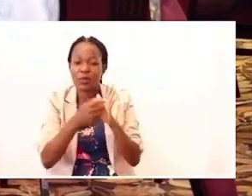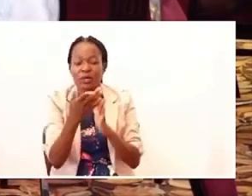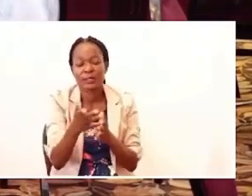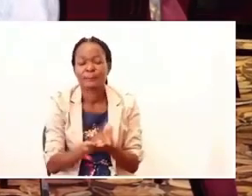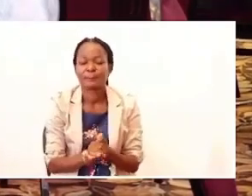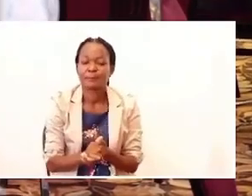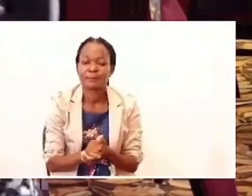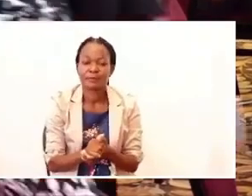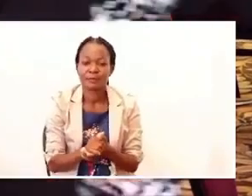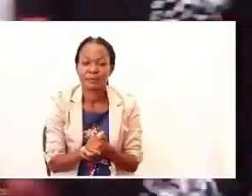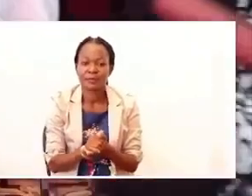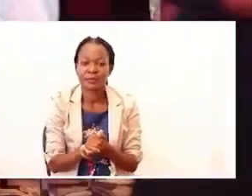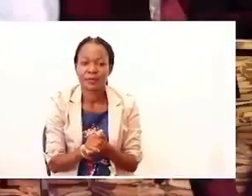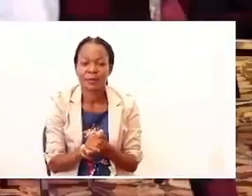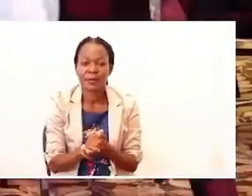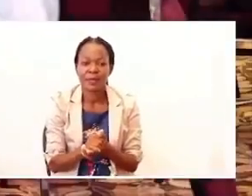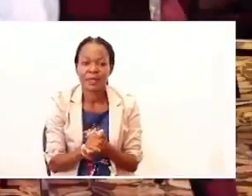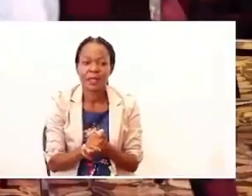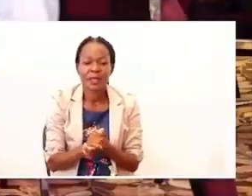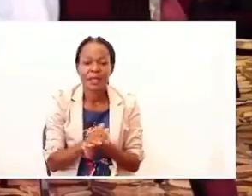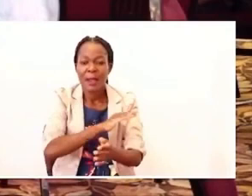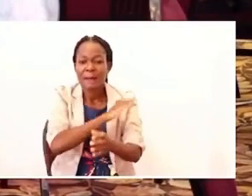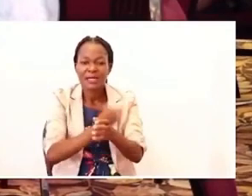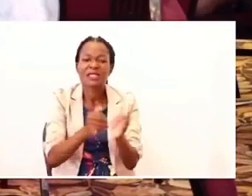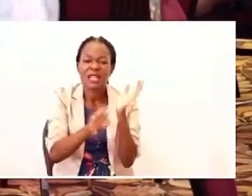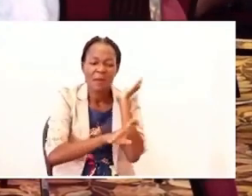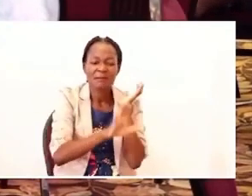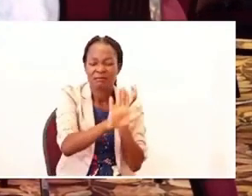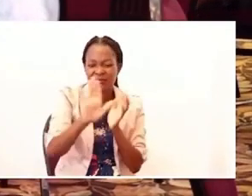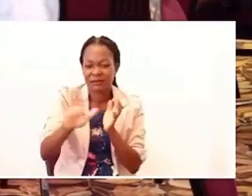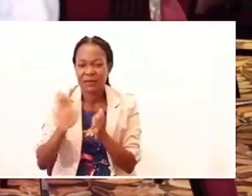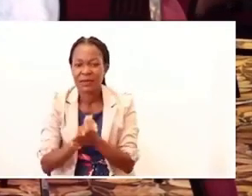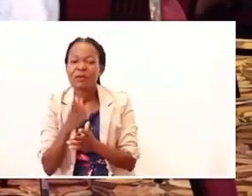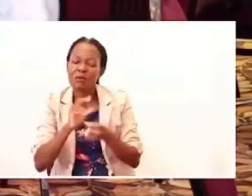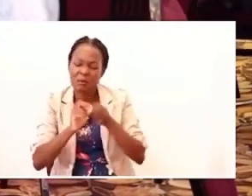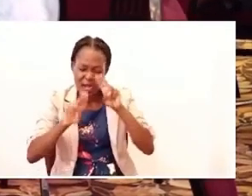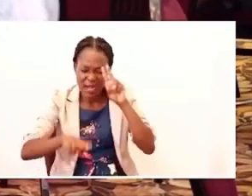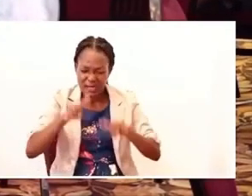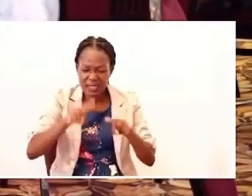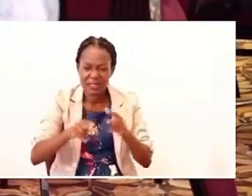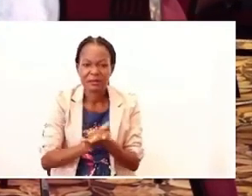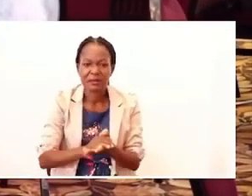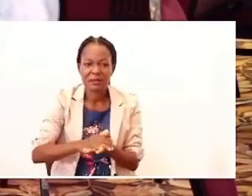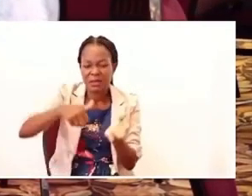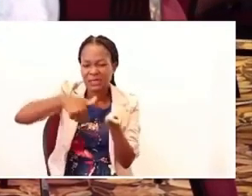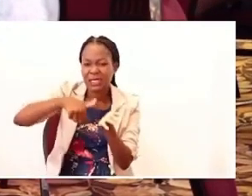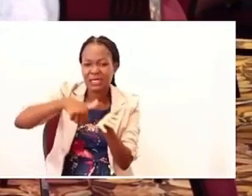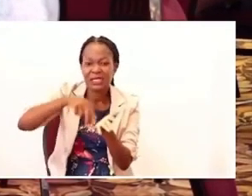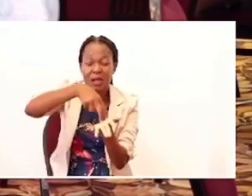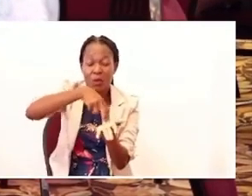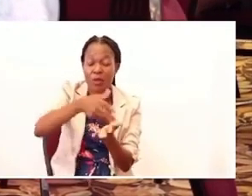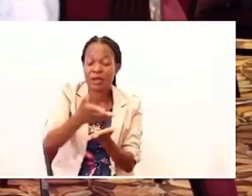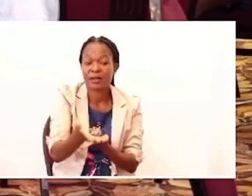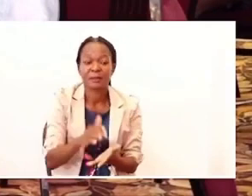that national capacities to actually assess debt are weak. And therefore,